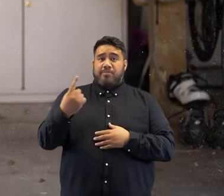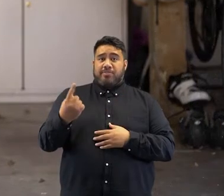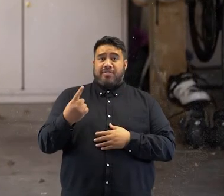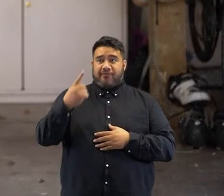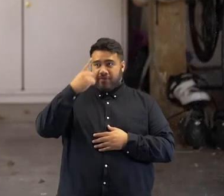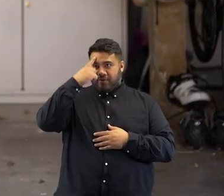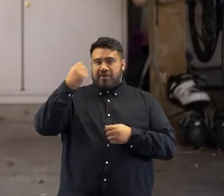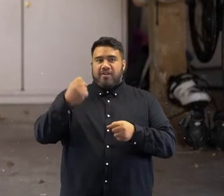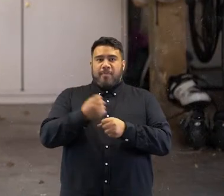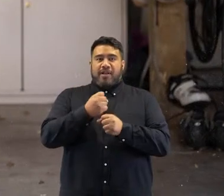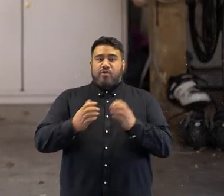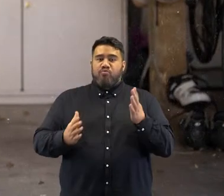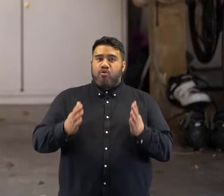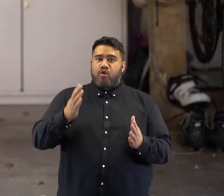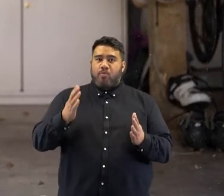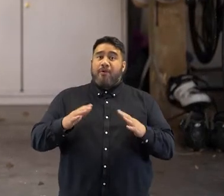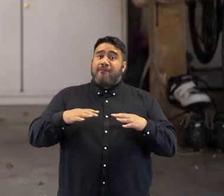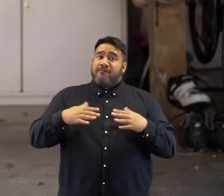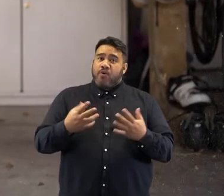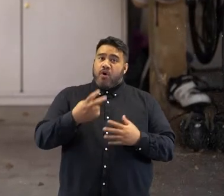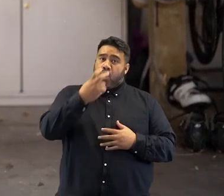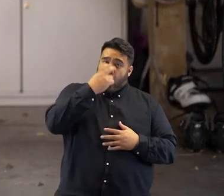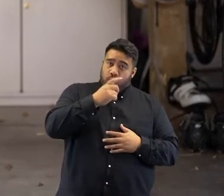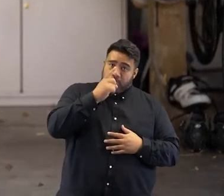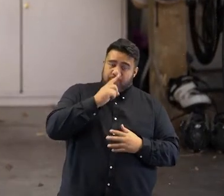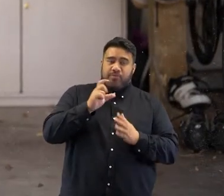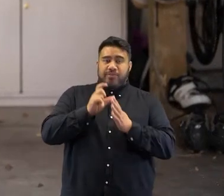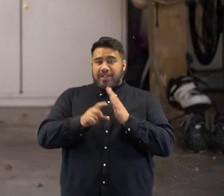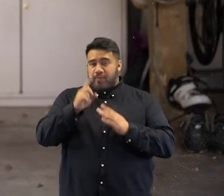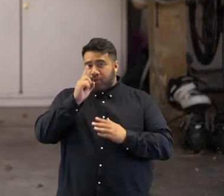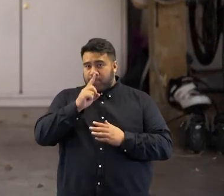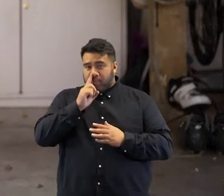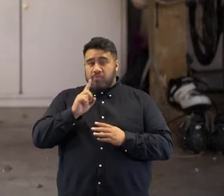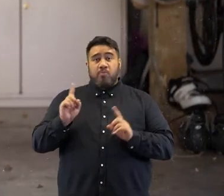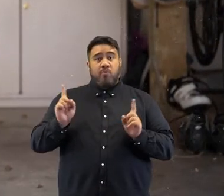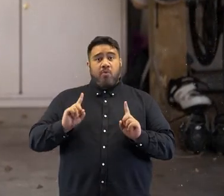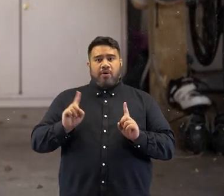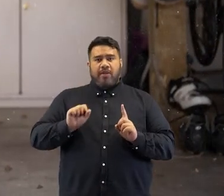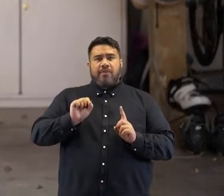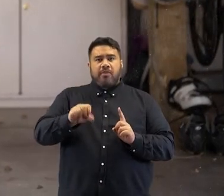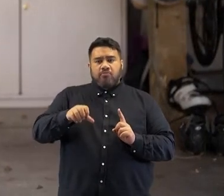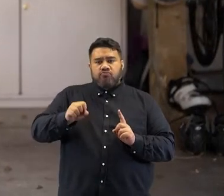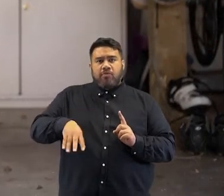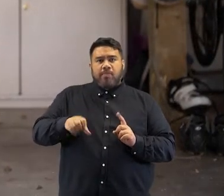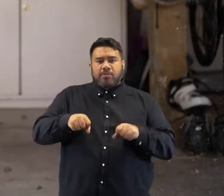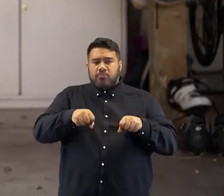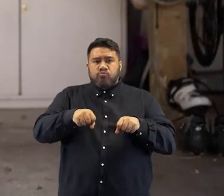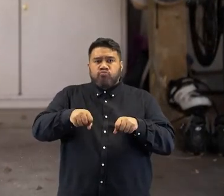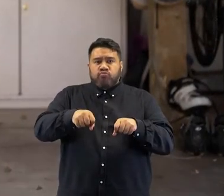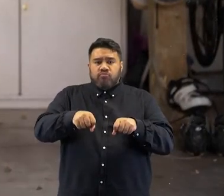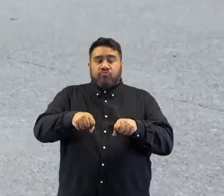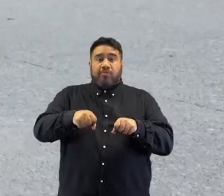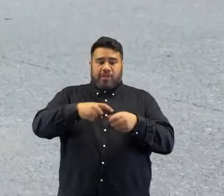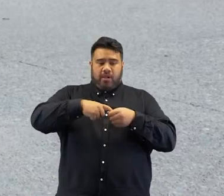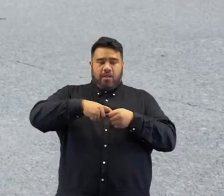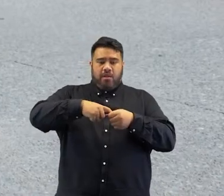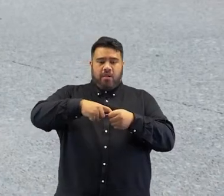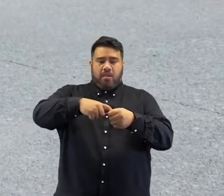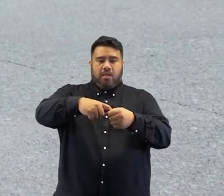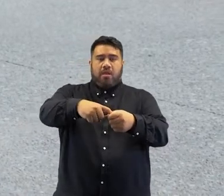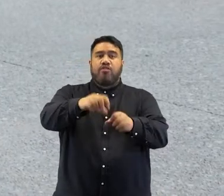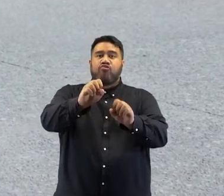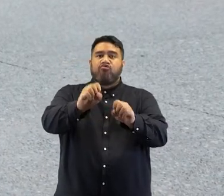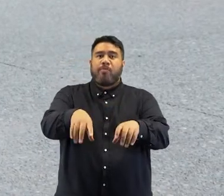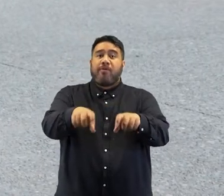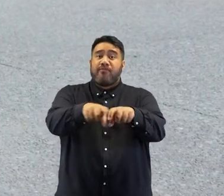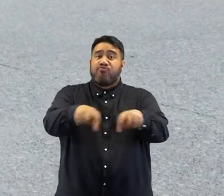Thomas has designed a robot for the elderly and people with disabilities to take wheelie bins to and from the curb. The design and